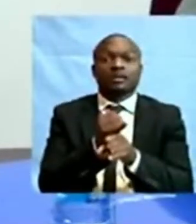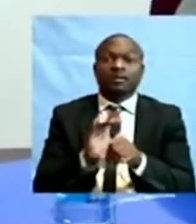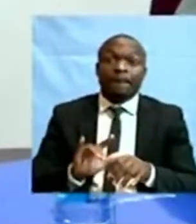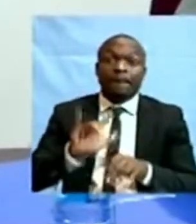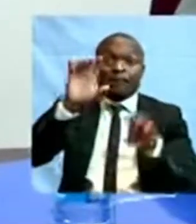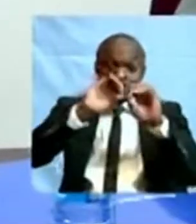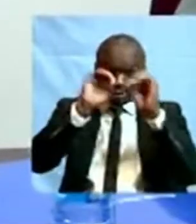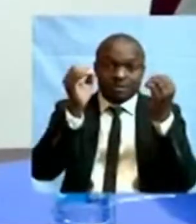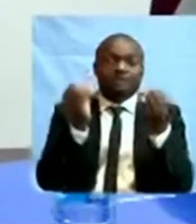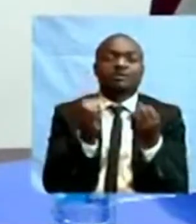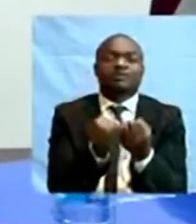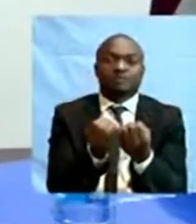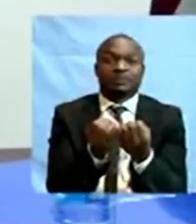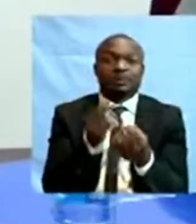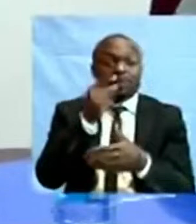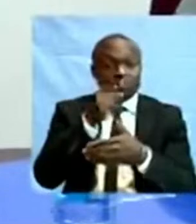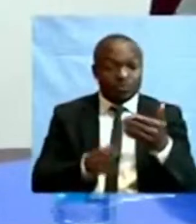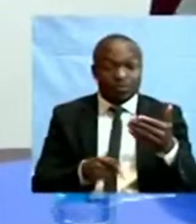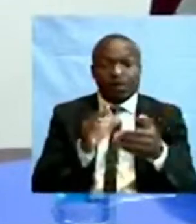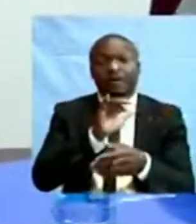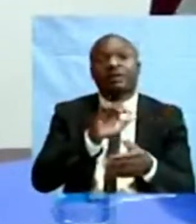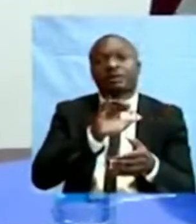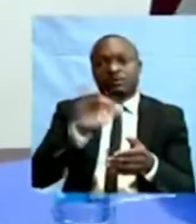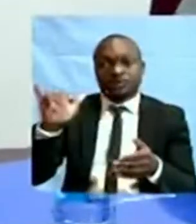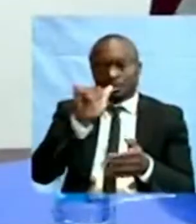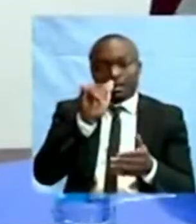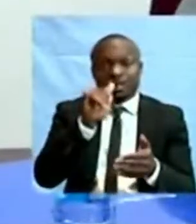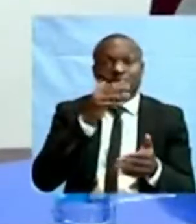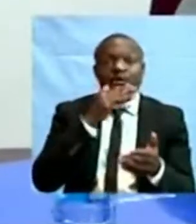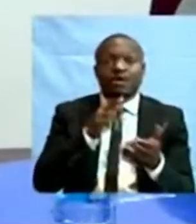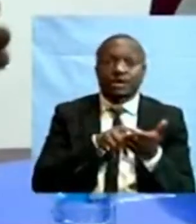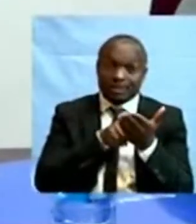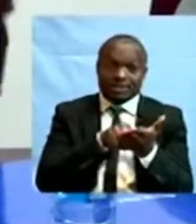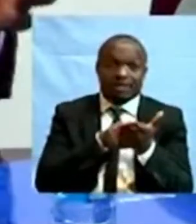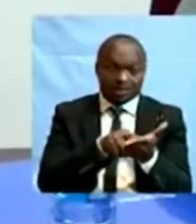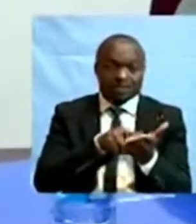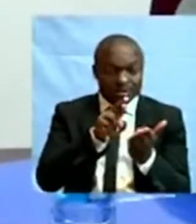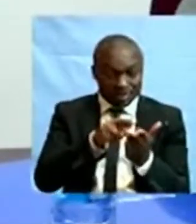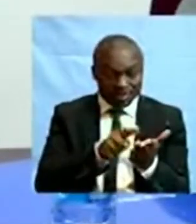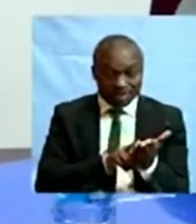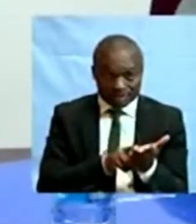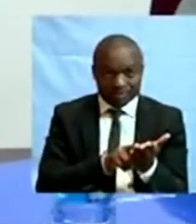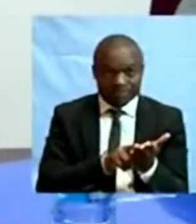Association, ICAO, what are called standards and recommended practice. And therefore by